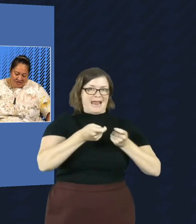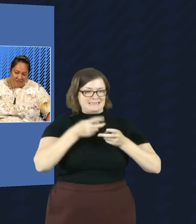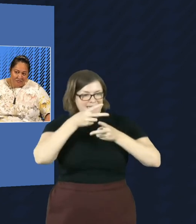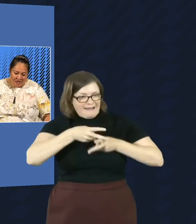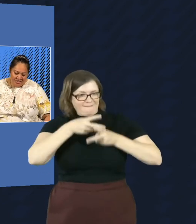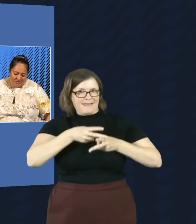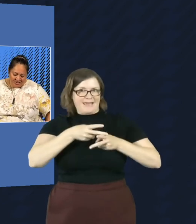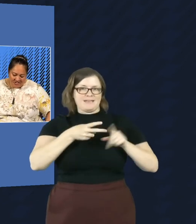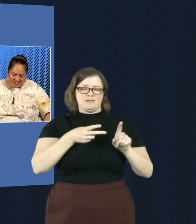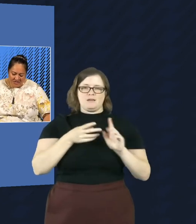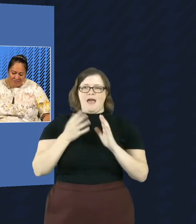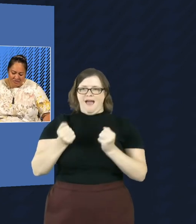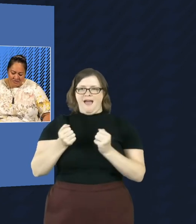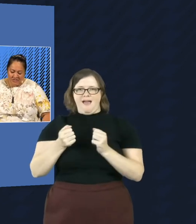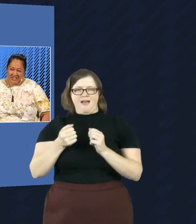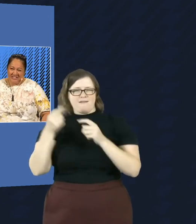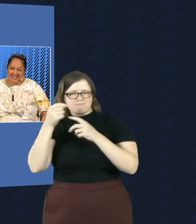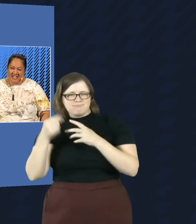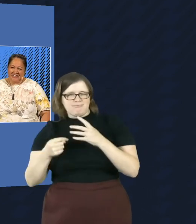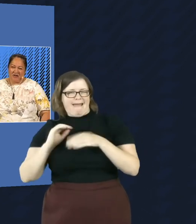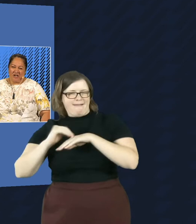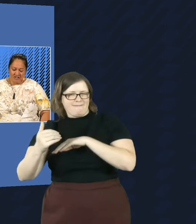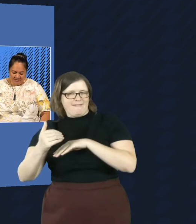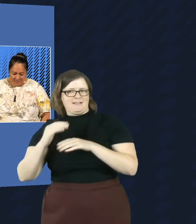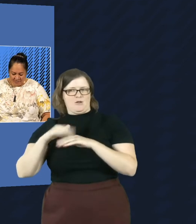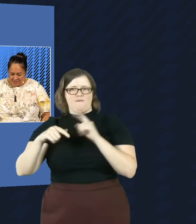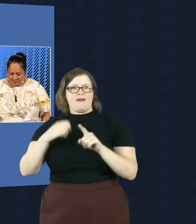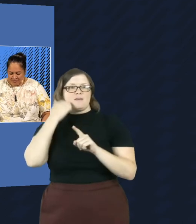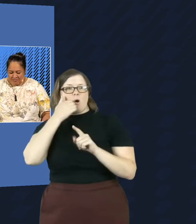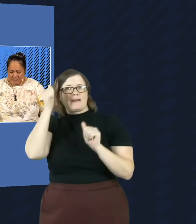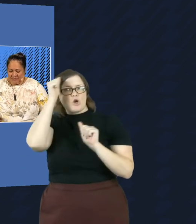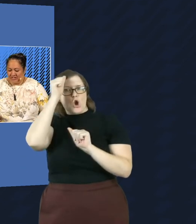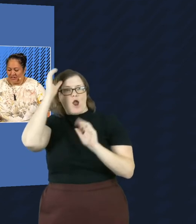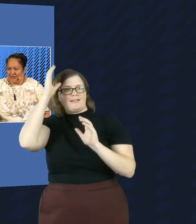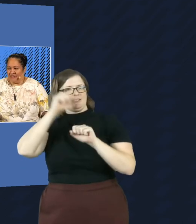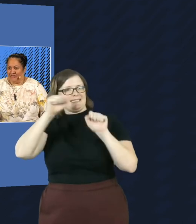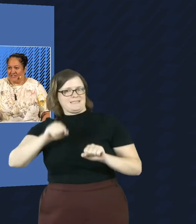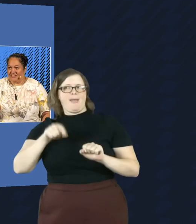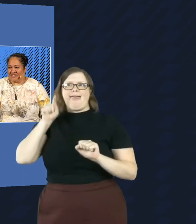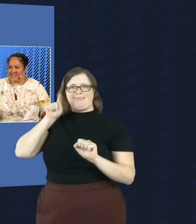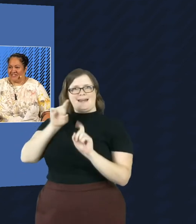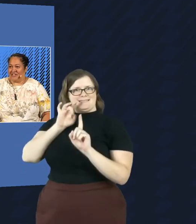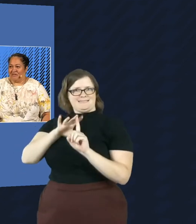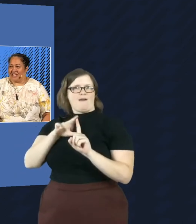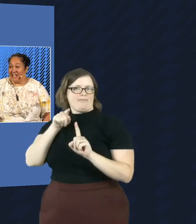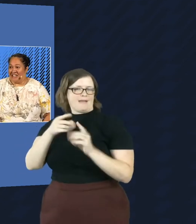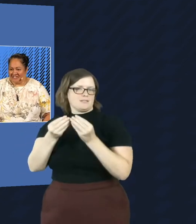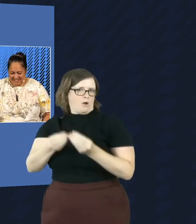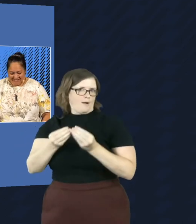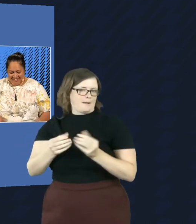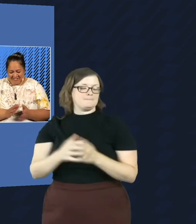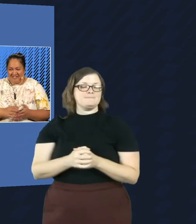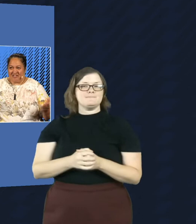integrity of the Māori knowledge system, which is a taonga. So, jumping